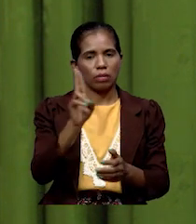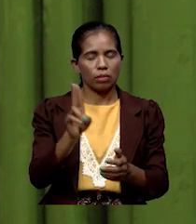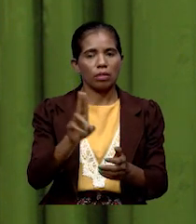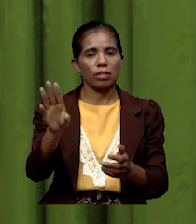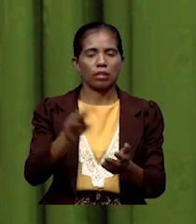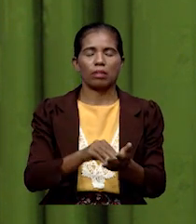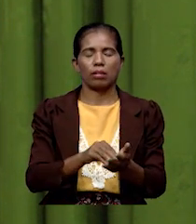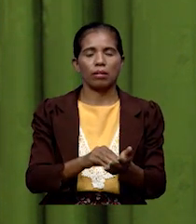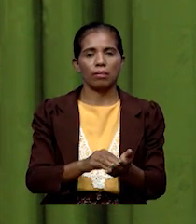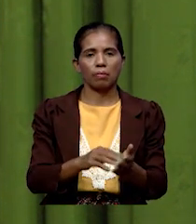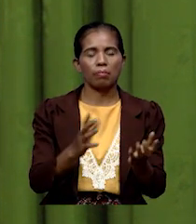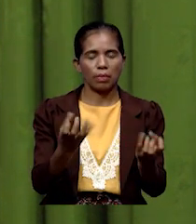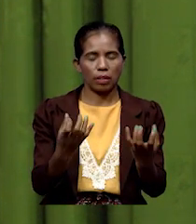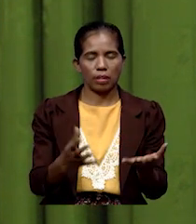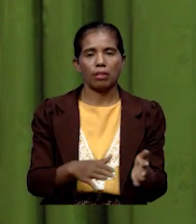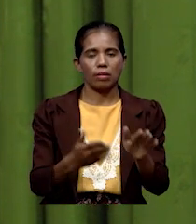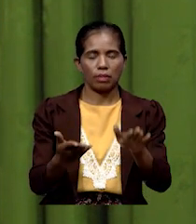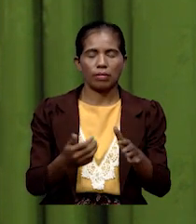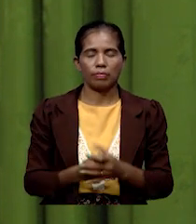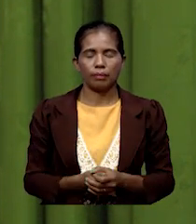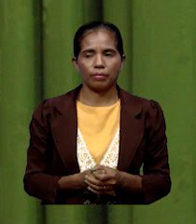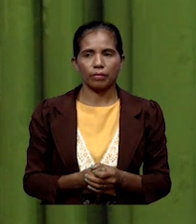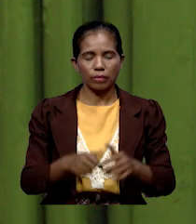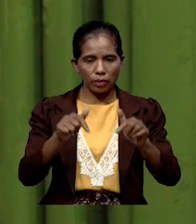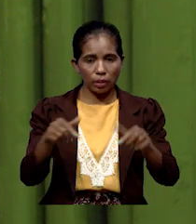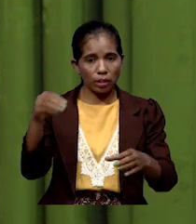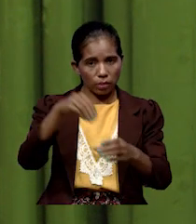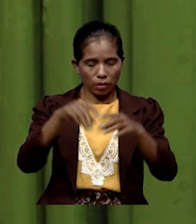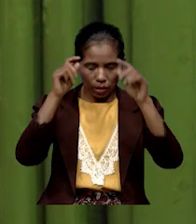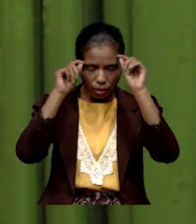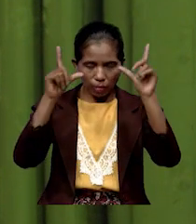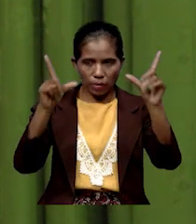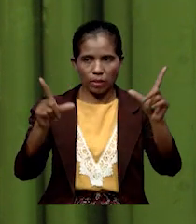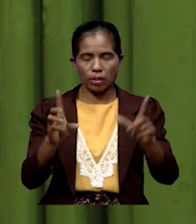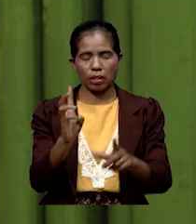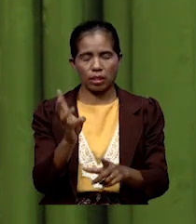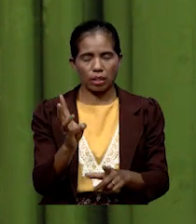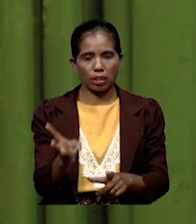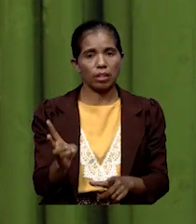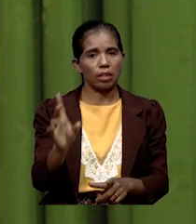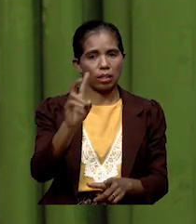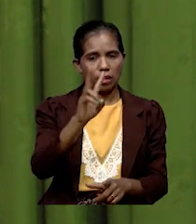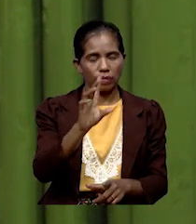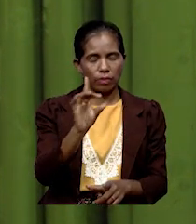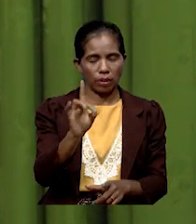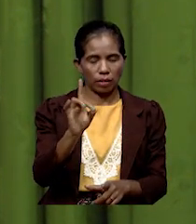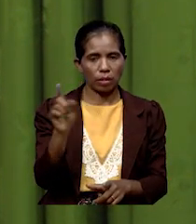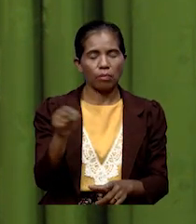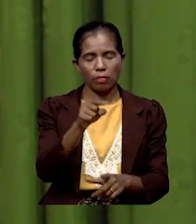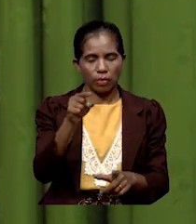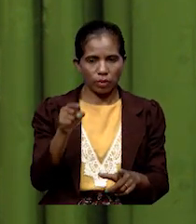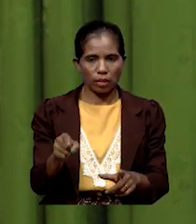strokes. Per available data in Timor-Leste, 95% population in the rural